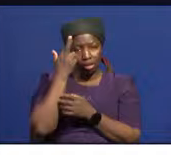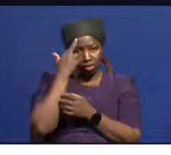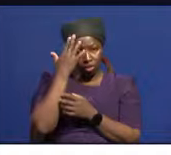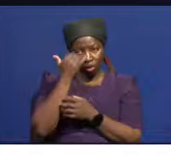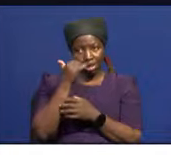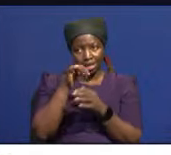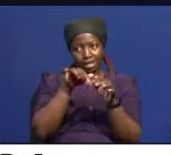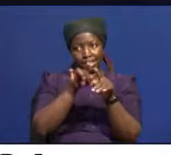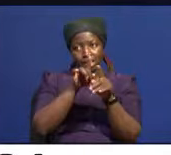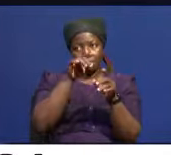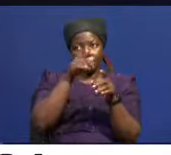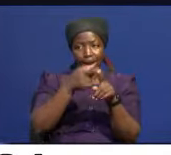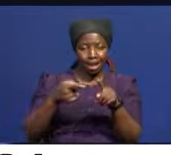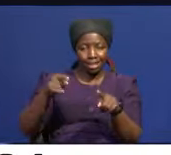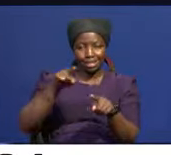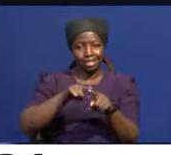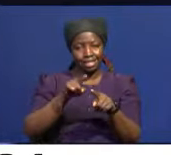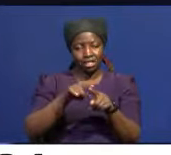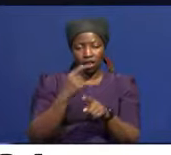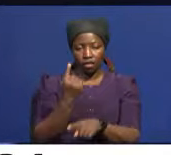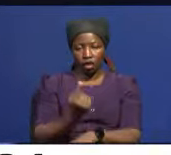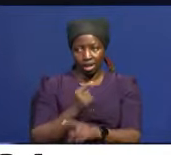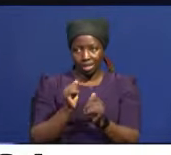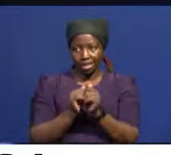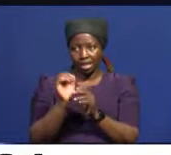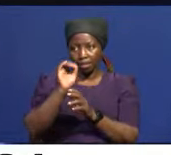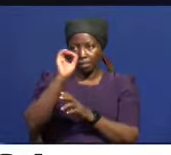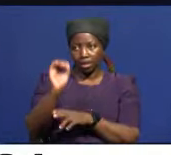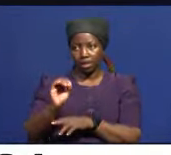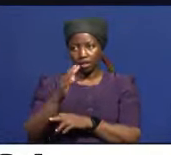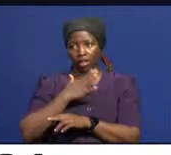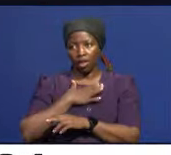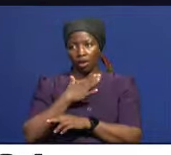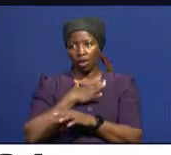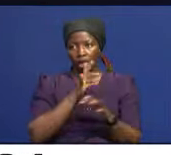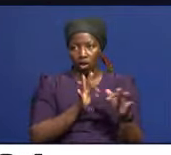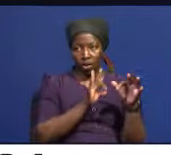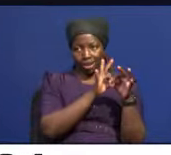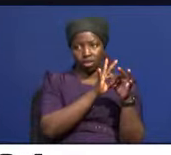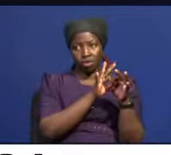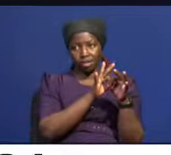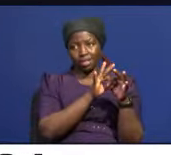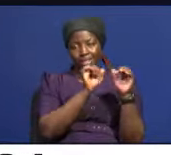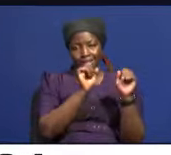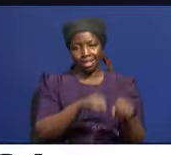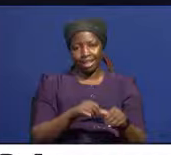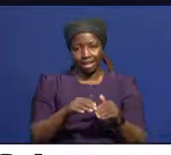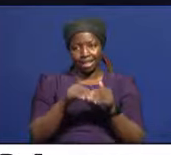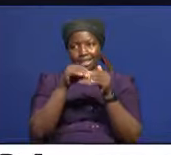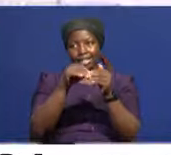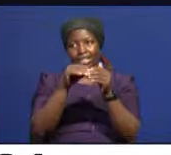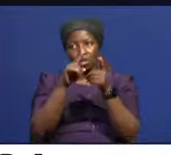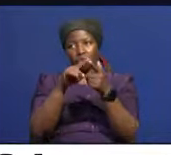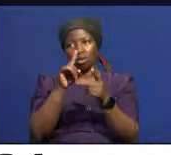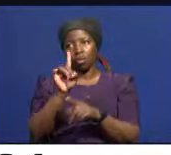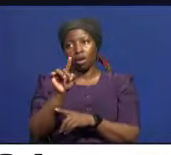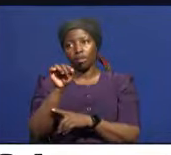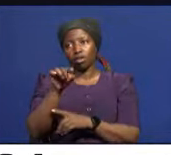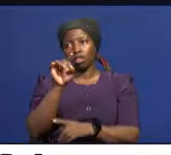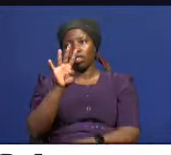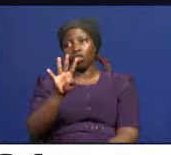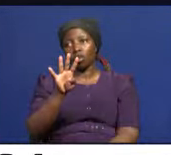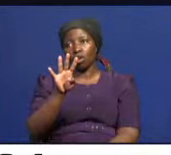an increase of only 10% of our broadband connectivity can lead to a